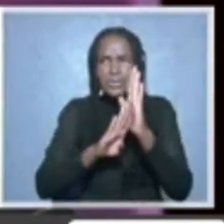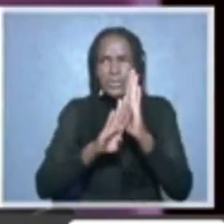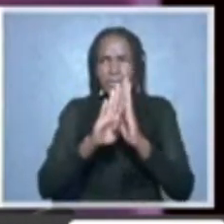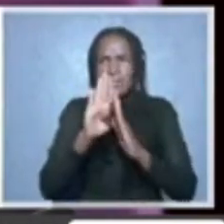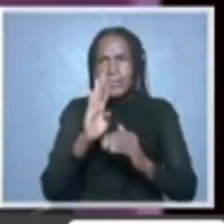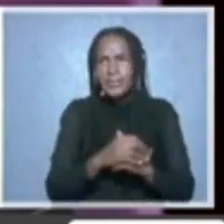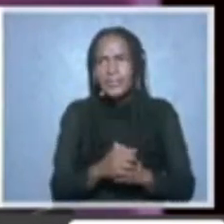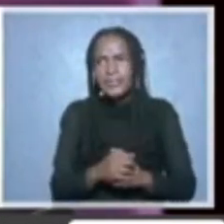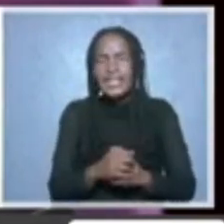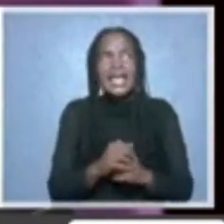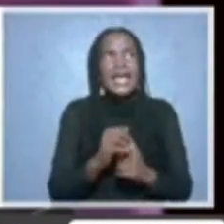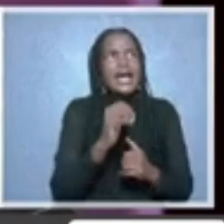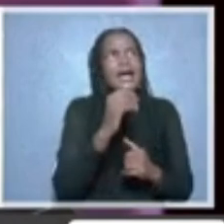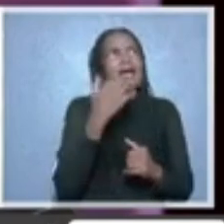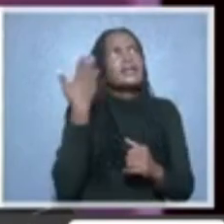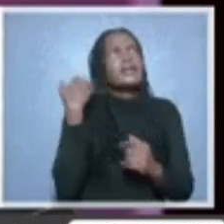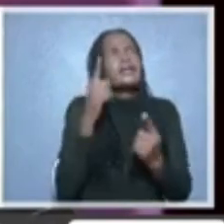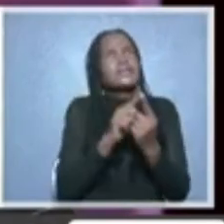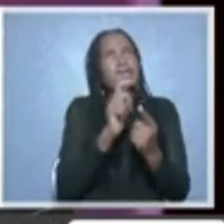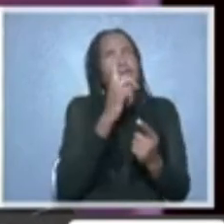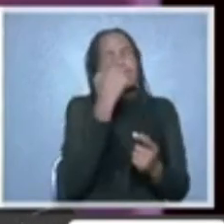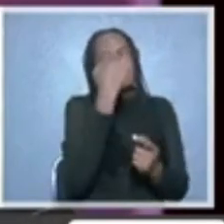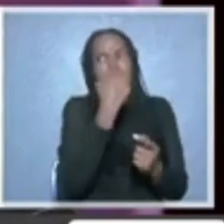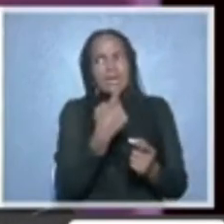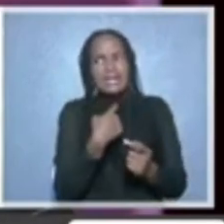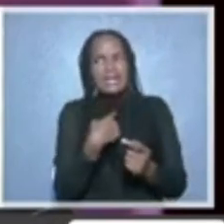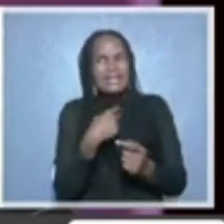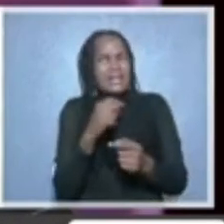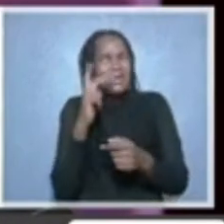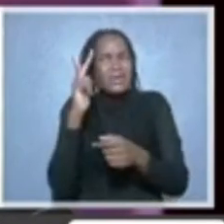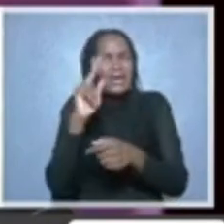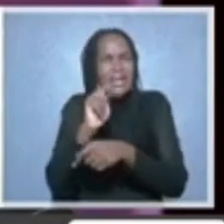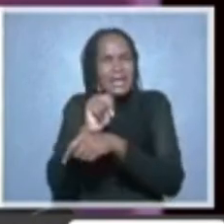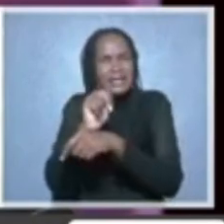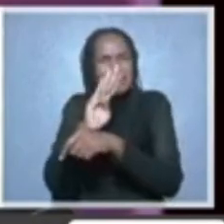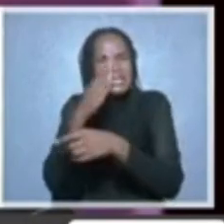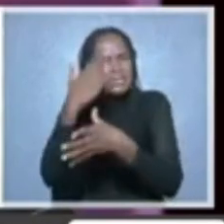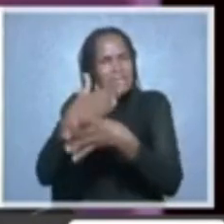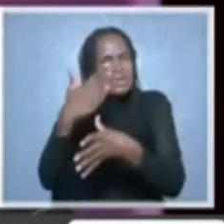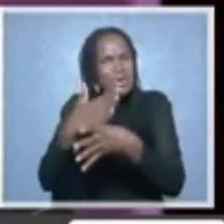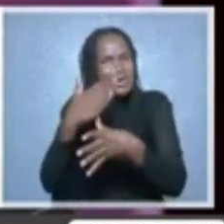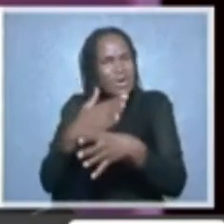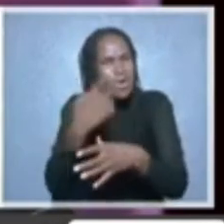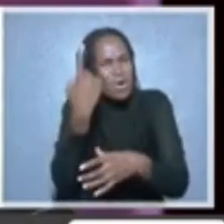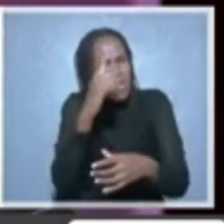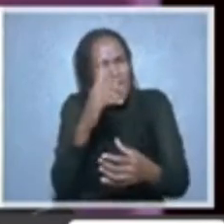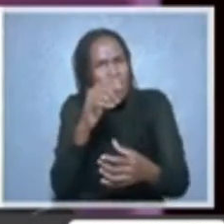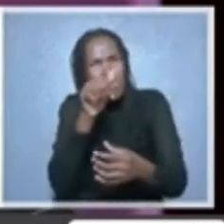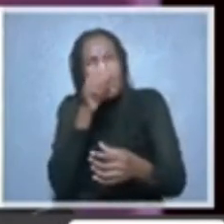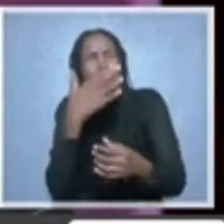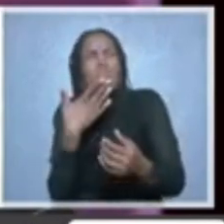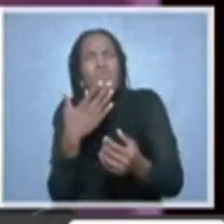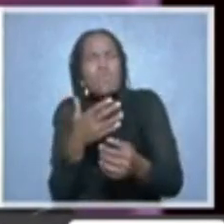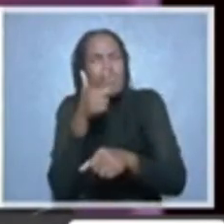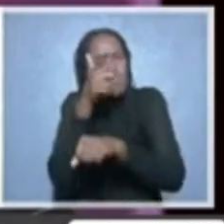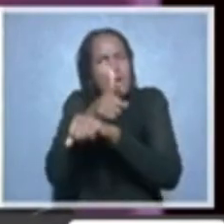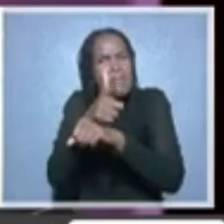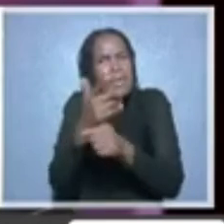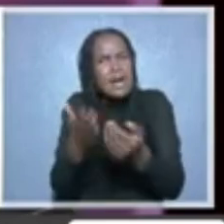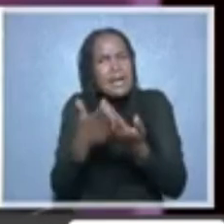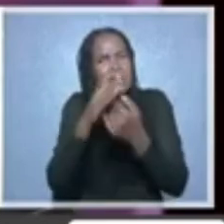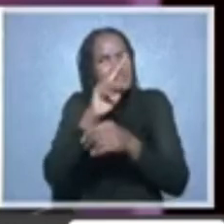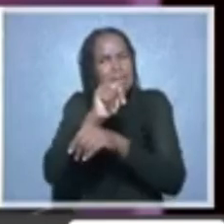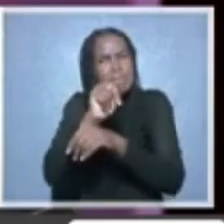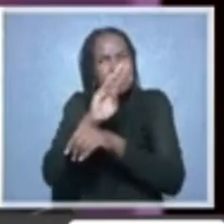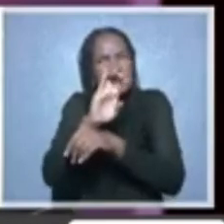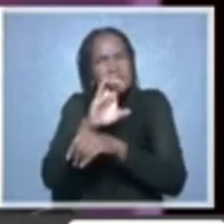who's helping you? Point is, it's us. We are doing these things. We are learning every day because, remember, broadcasting